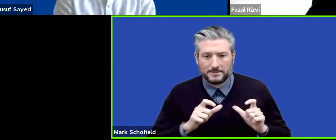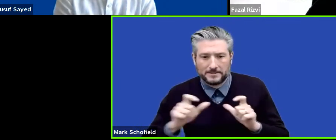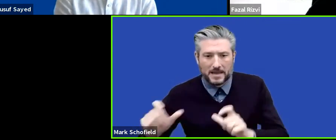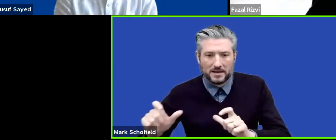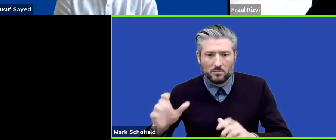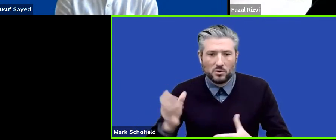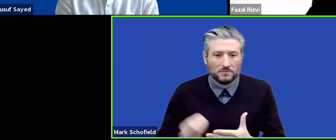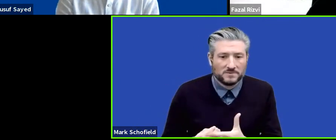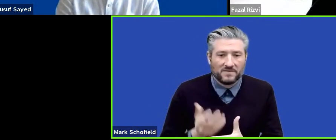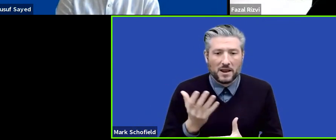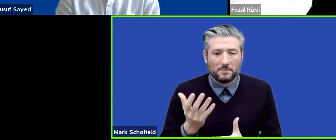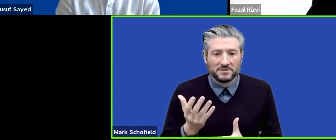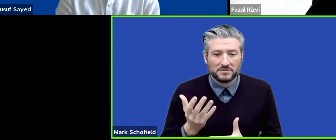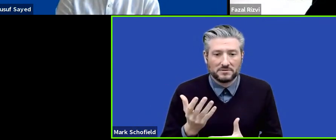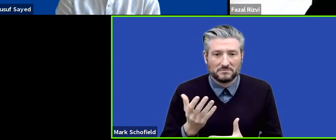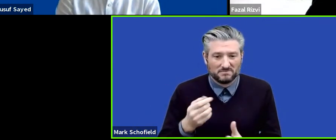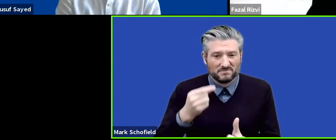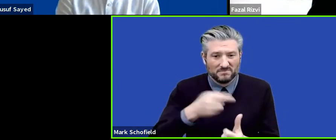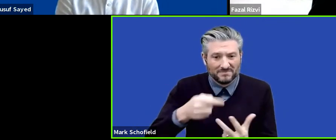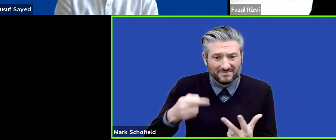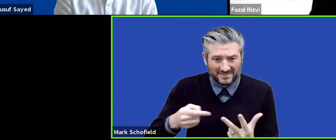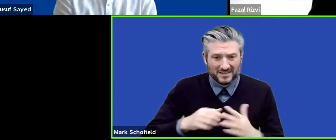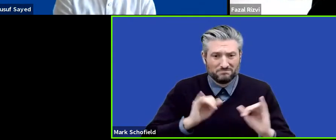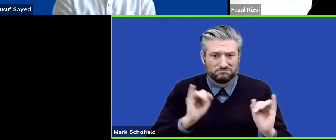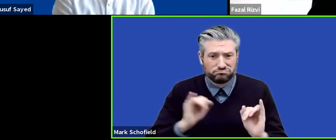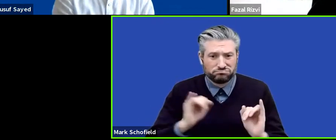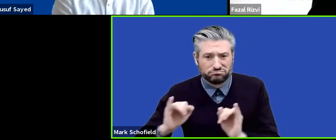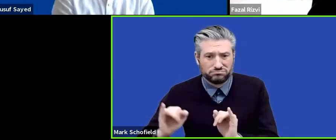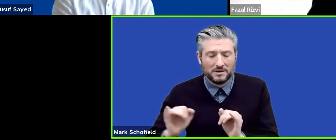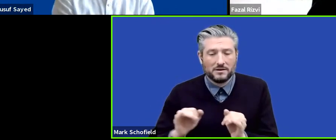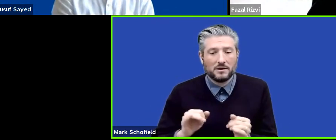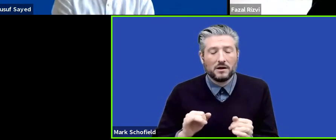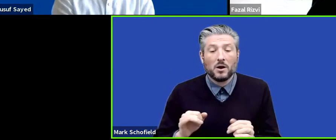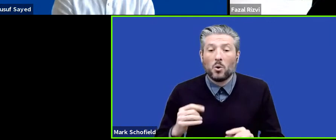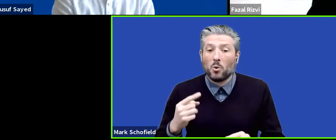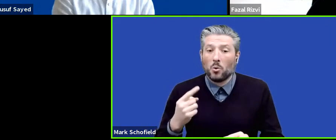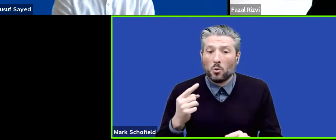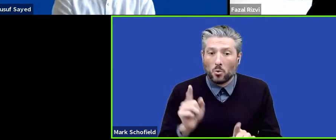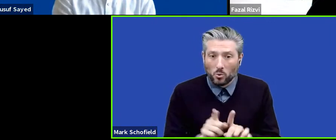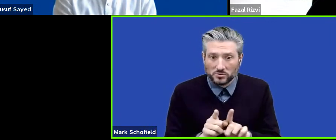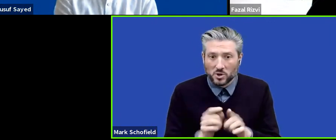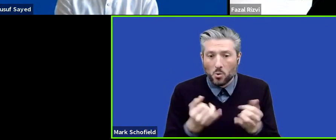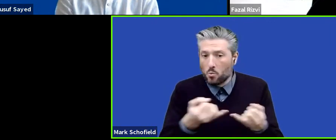environment. But more importantly, COVID as a crisis